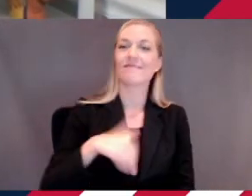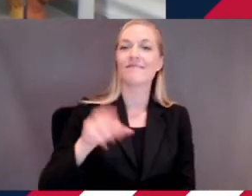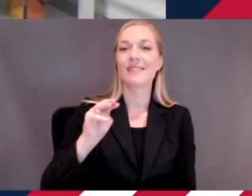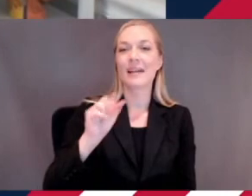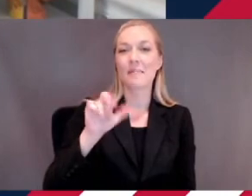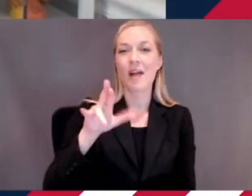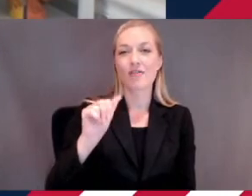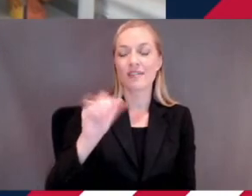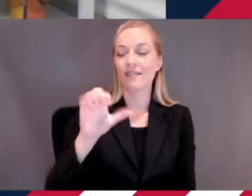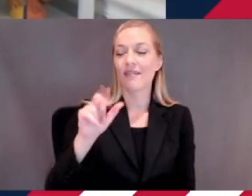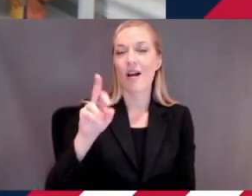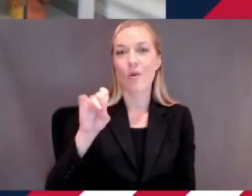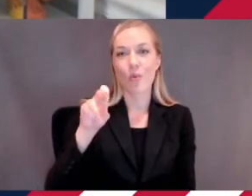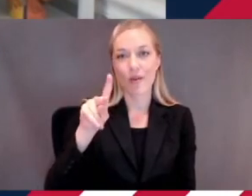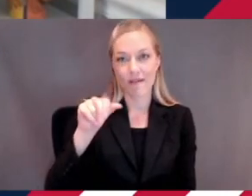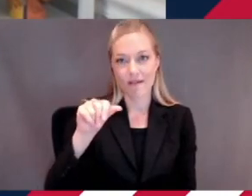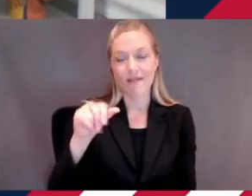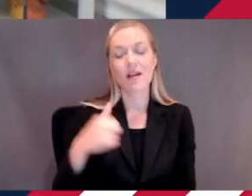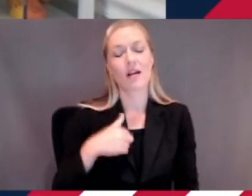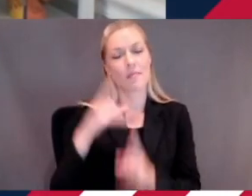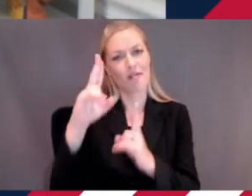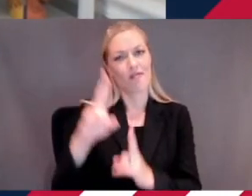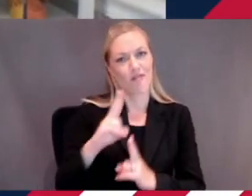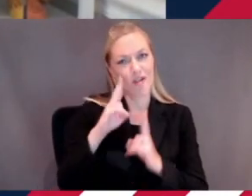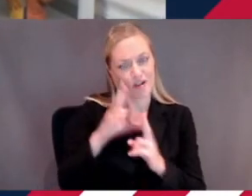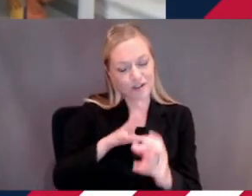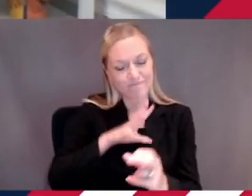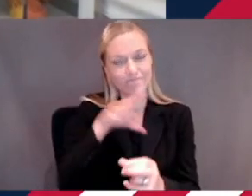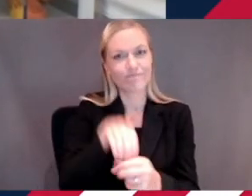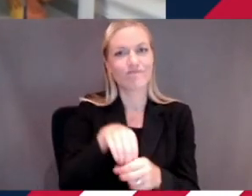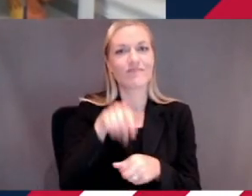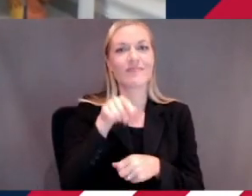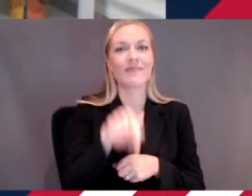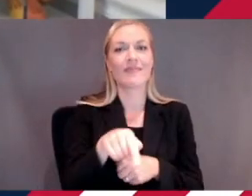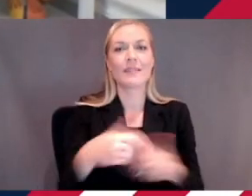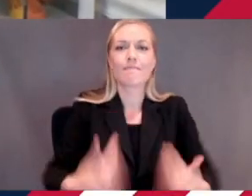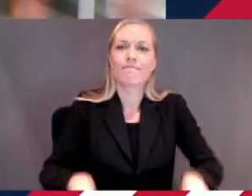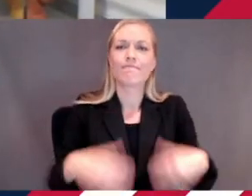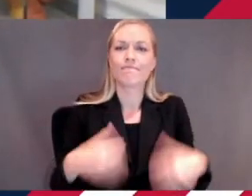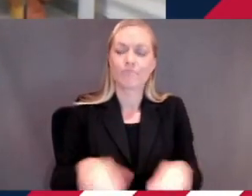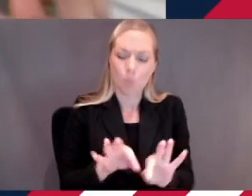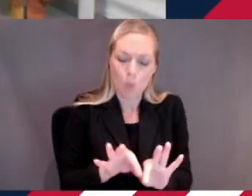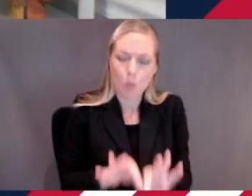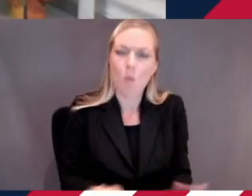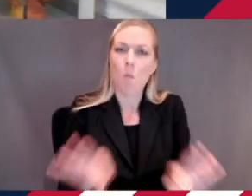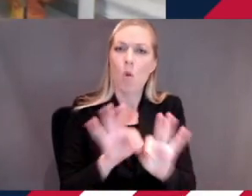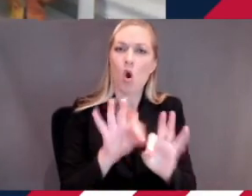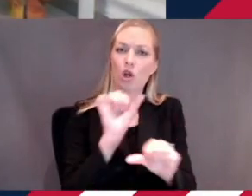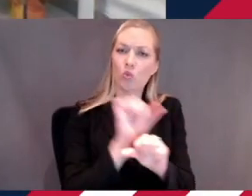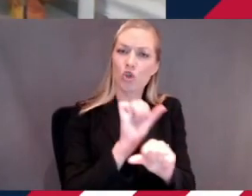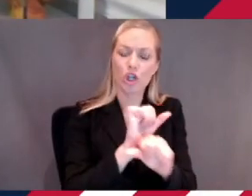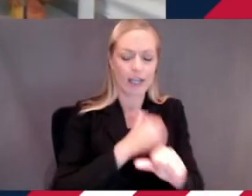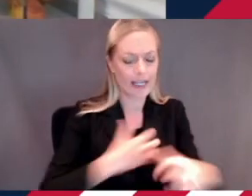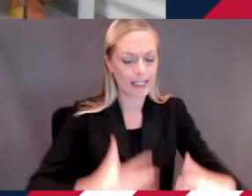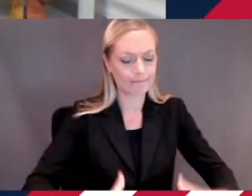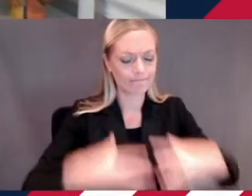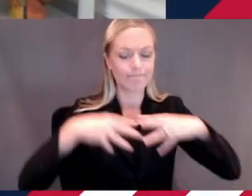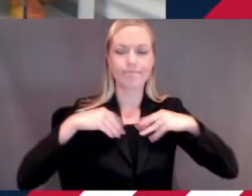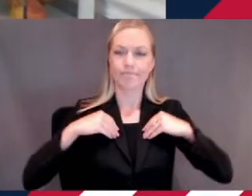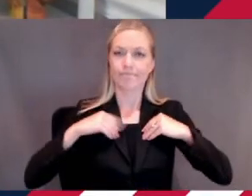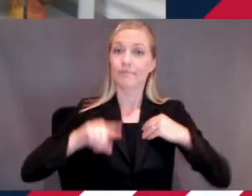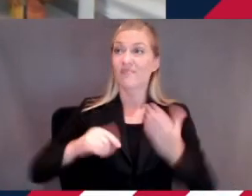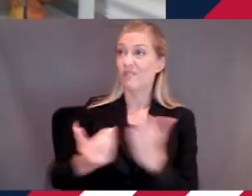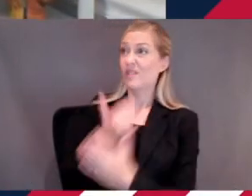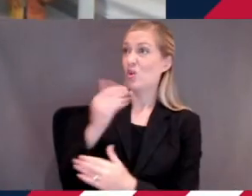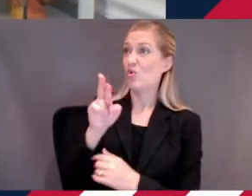an honor to be with you today as we take up this important work of the Rules Committee, again, in this new reality that we are all living